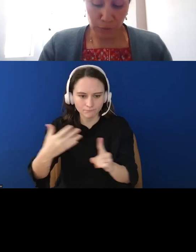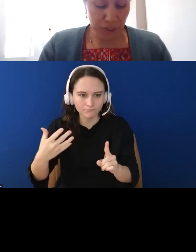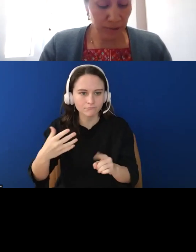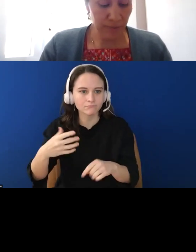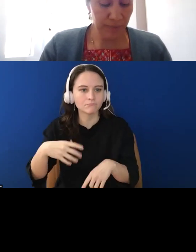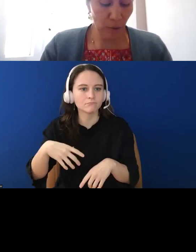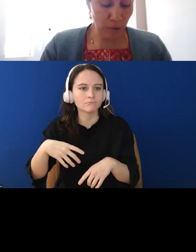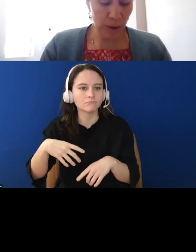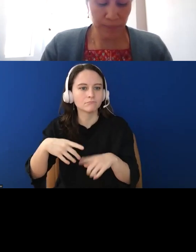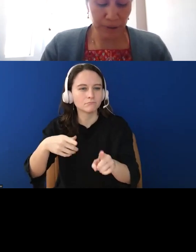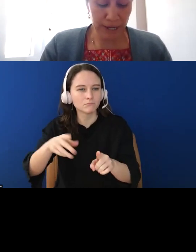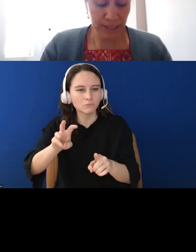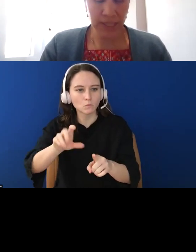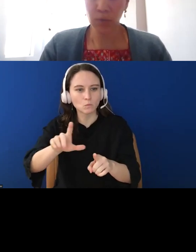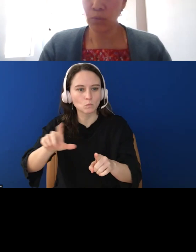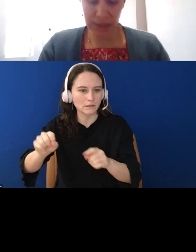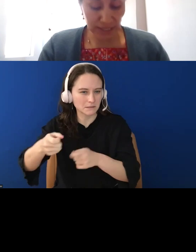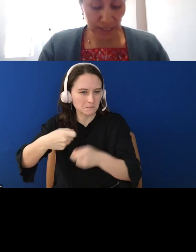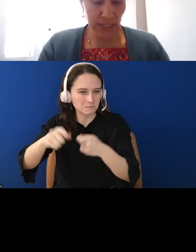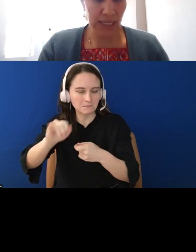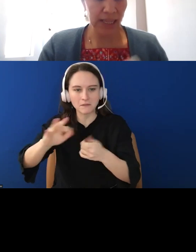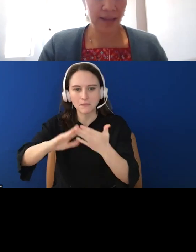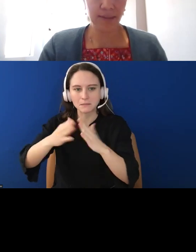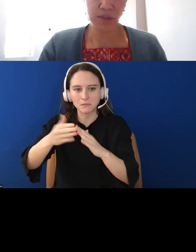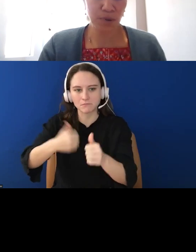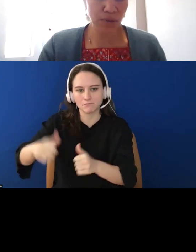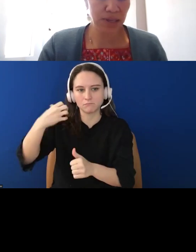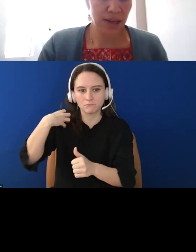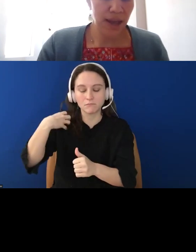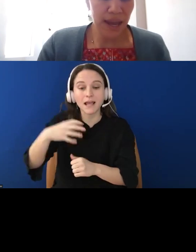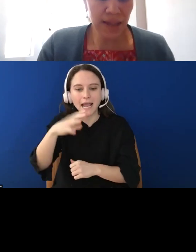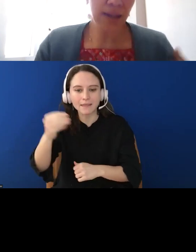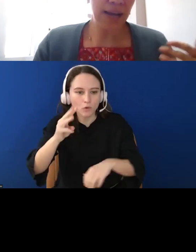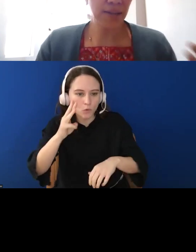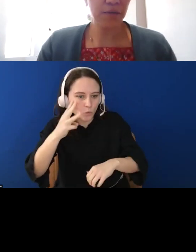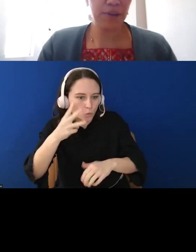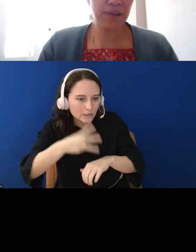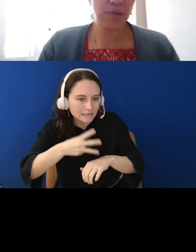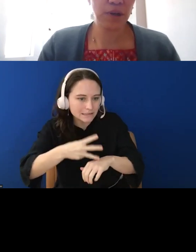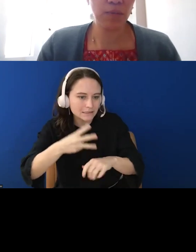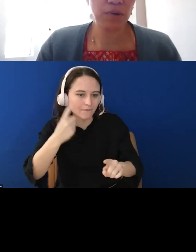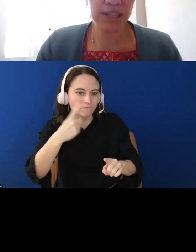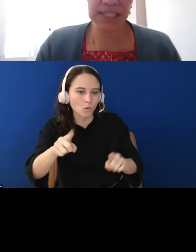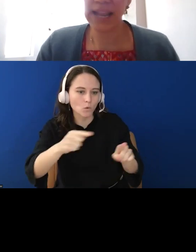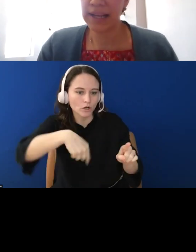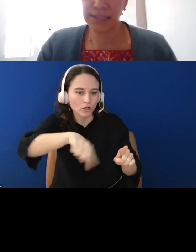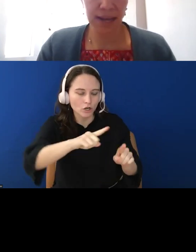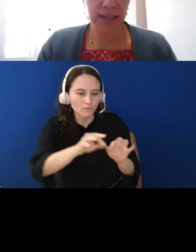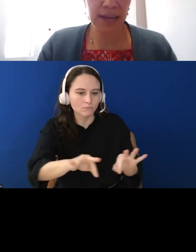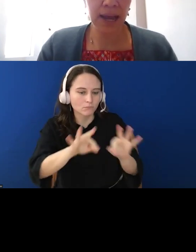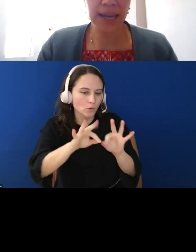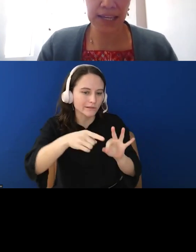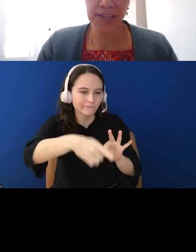municipality officials. They also appear as key witnesses in land disputes and as defenders of the community's